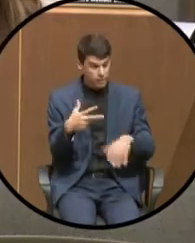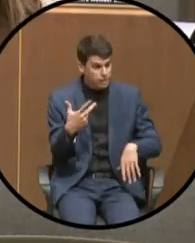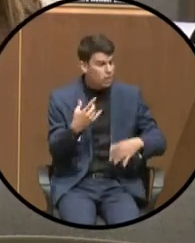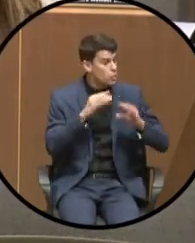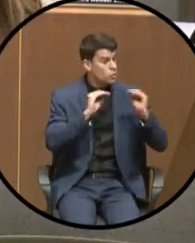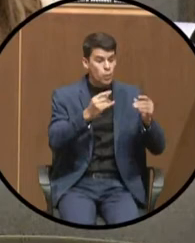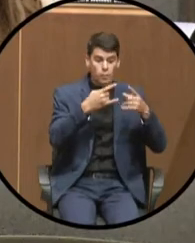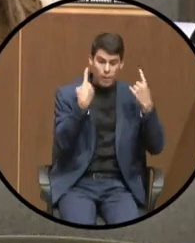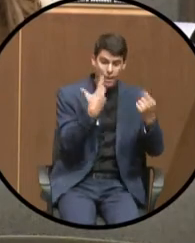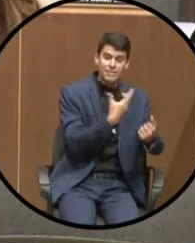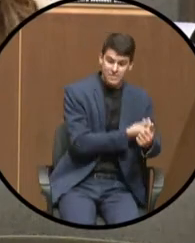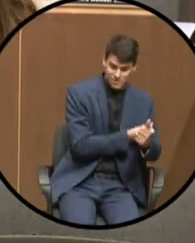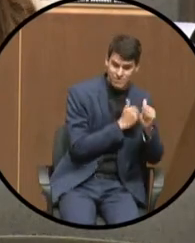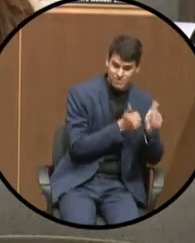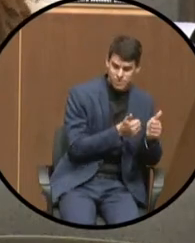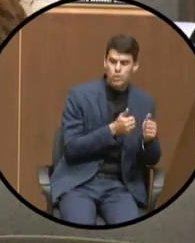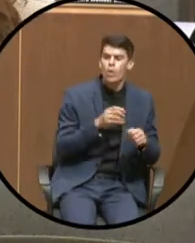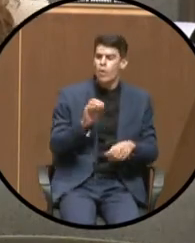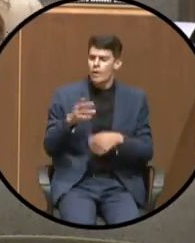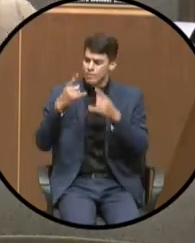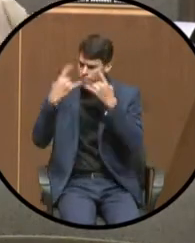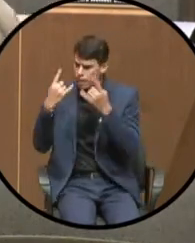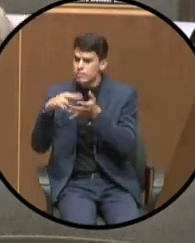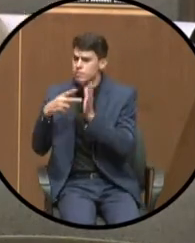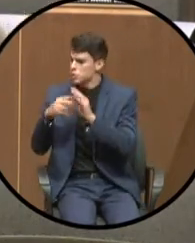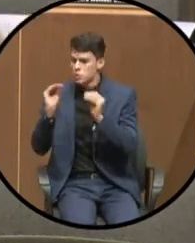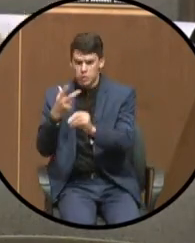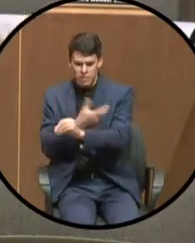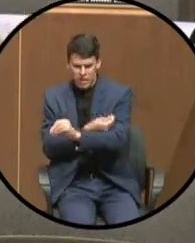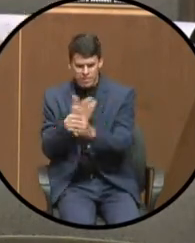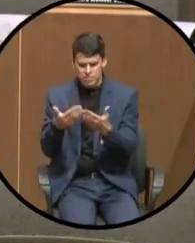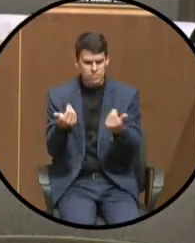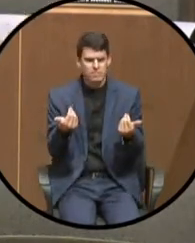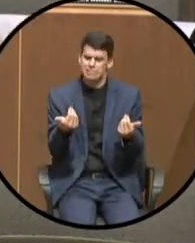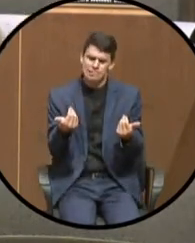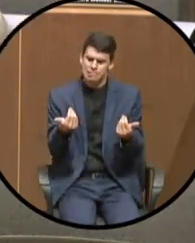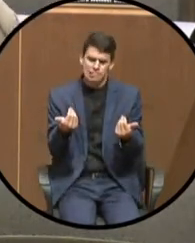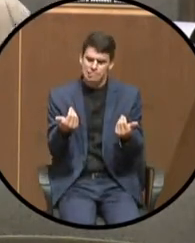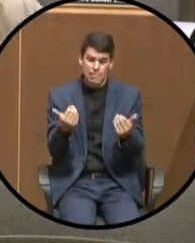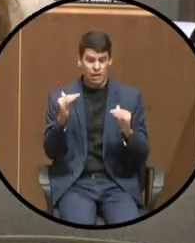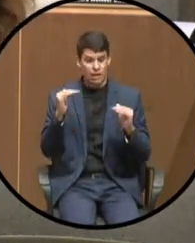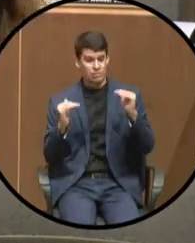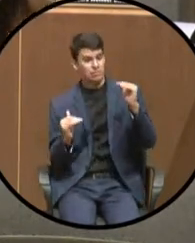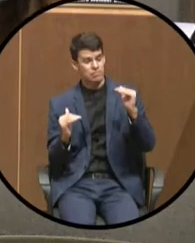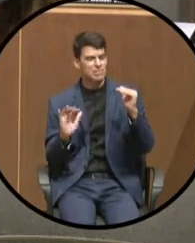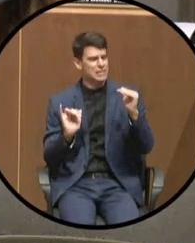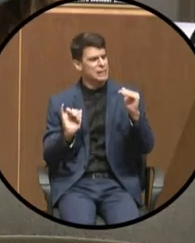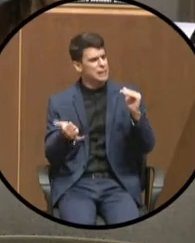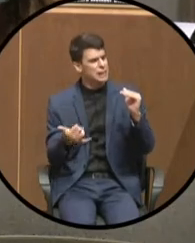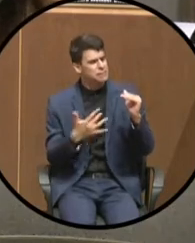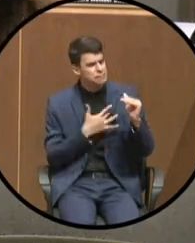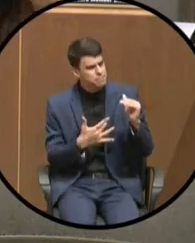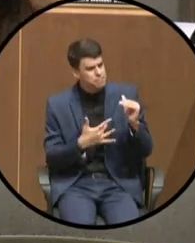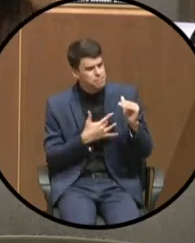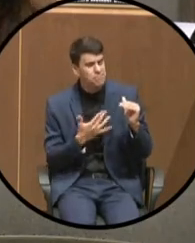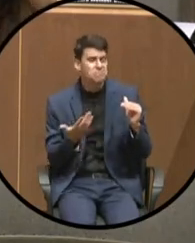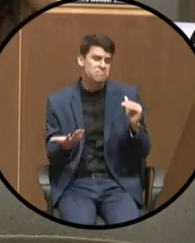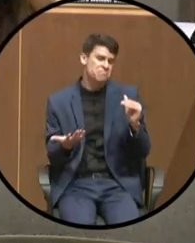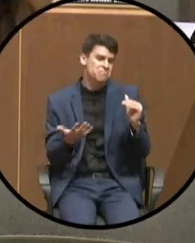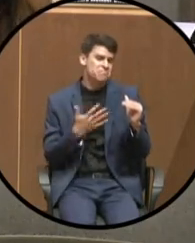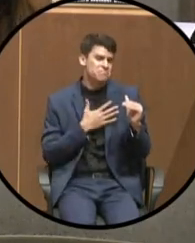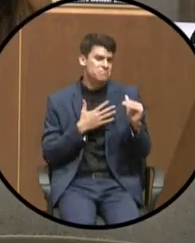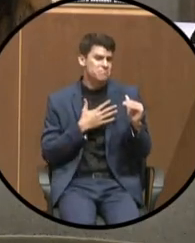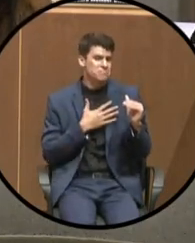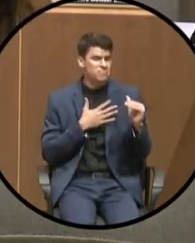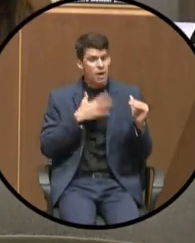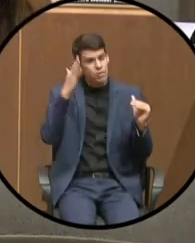you're unvaxxed, you have to wear a mask. I mean, that's clearly unequal and segregated. So that's just